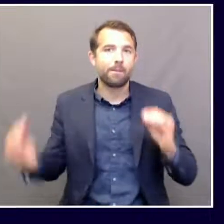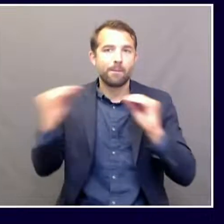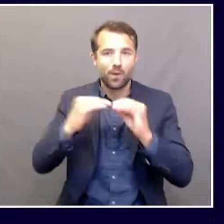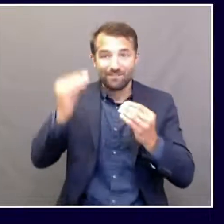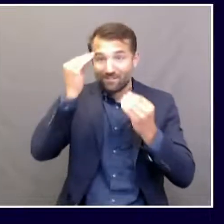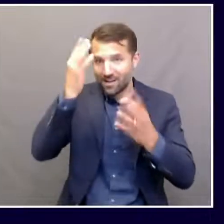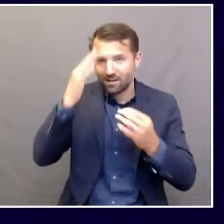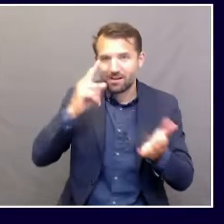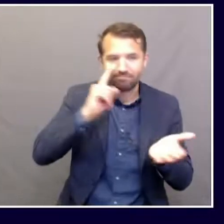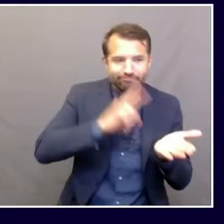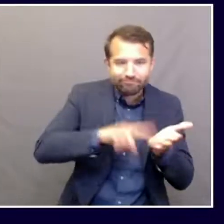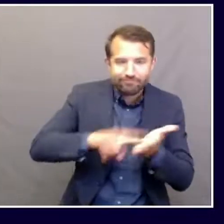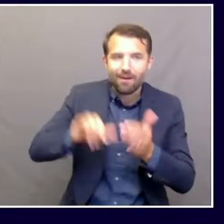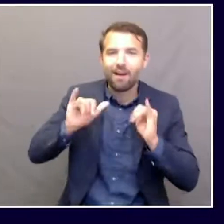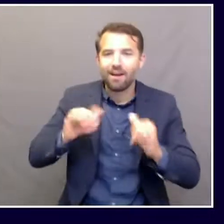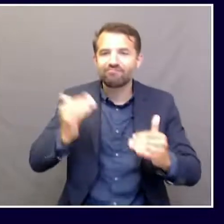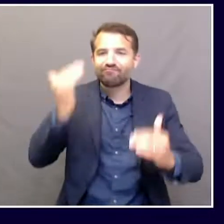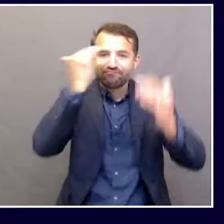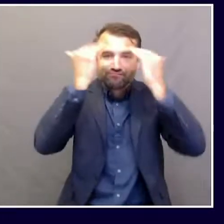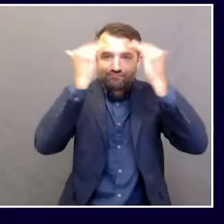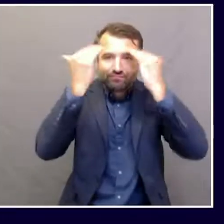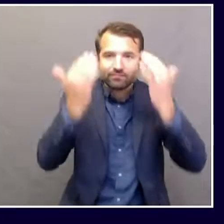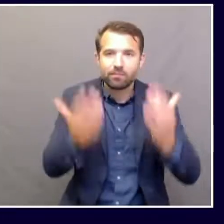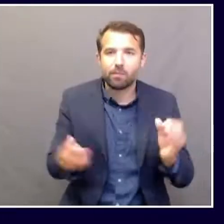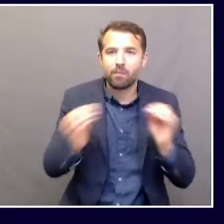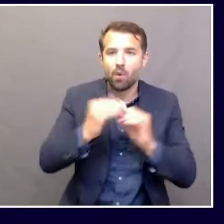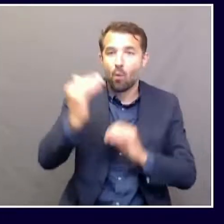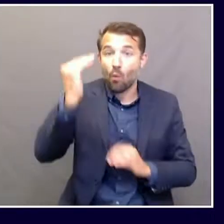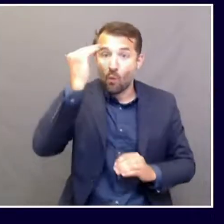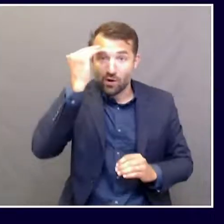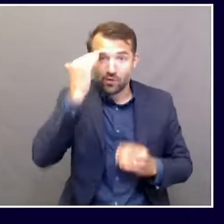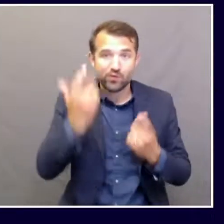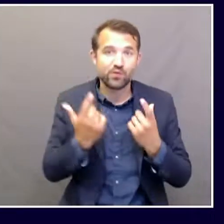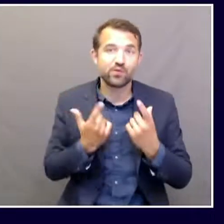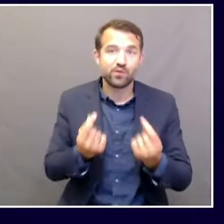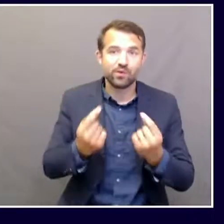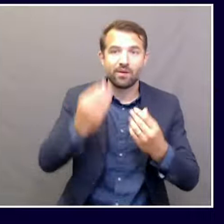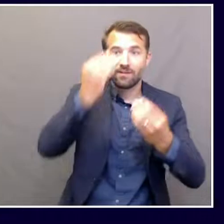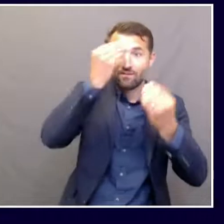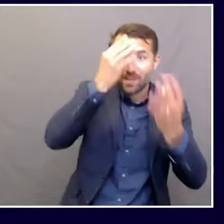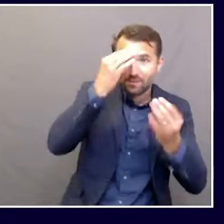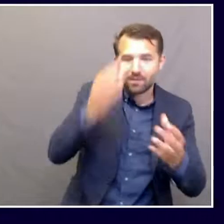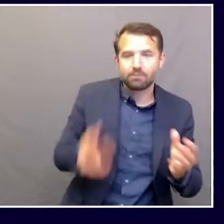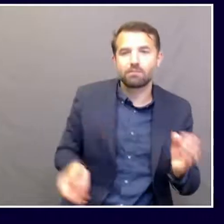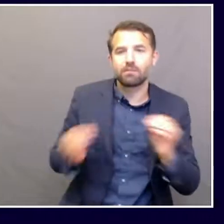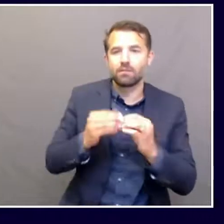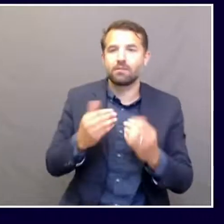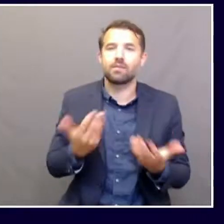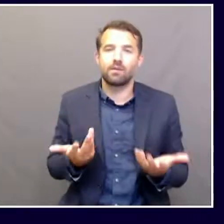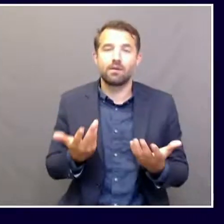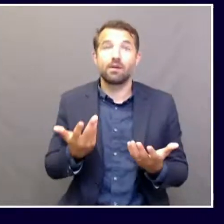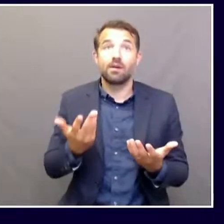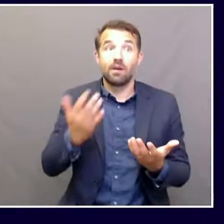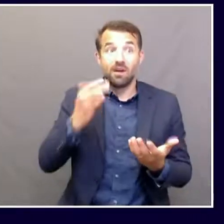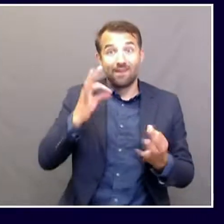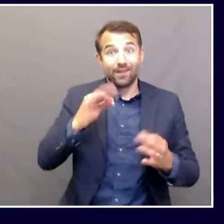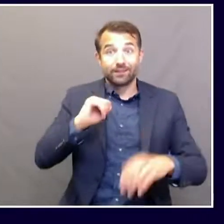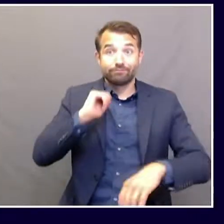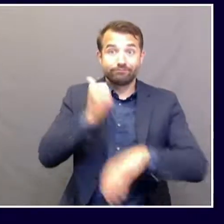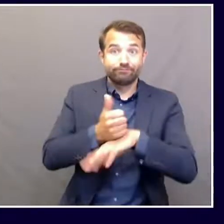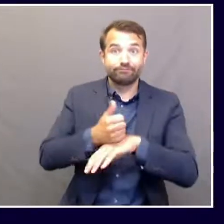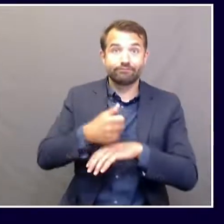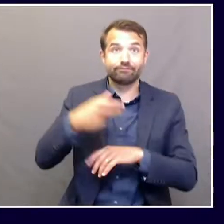we know that having policies like a pool testing program in place can really help quickly identify people with